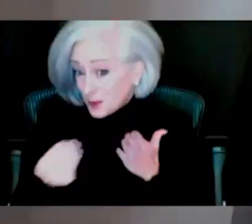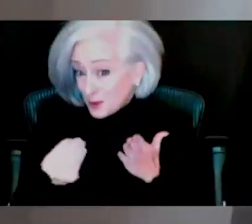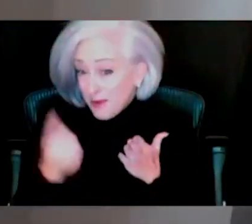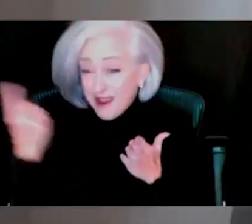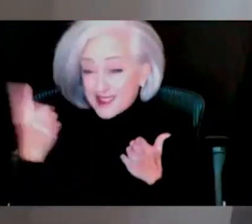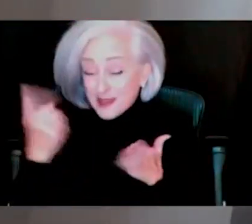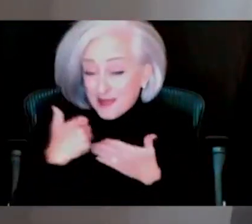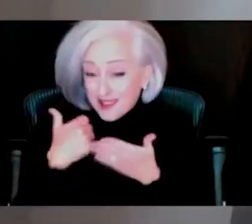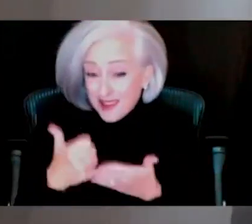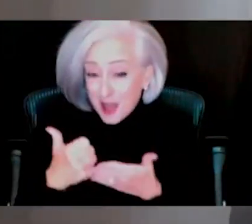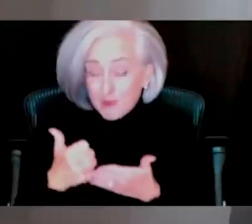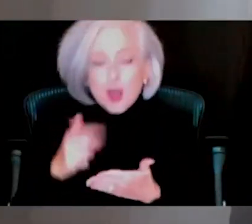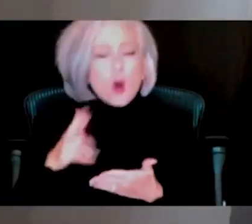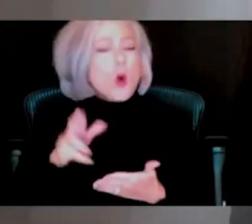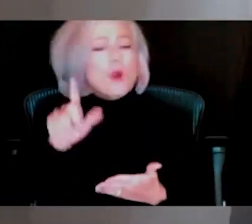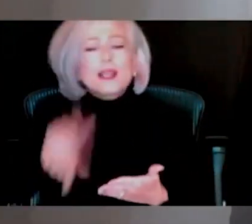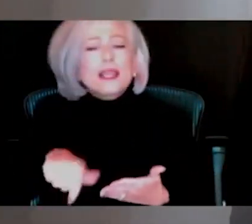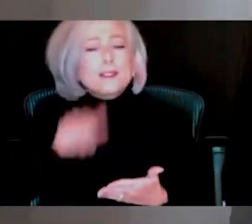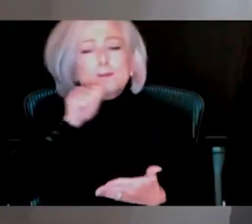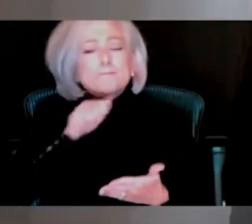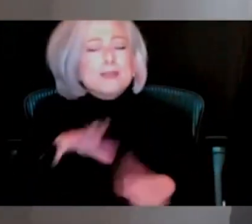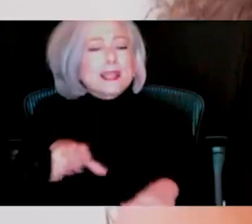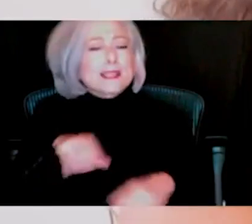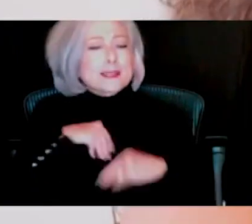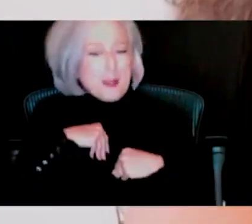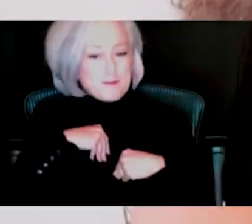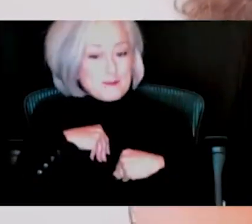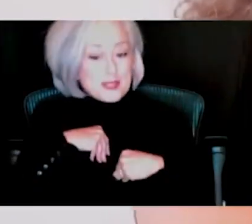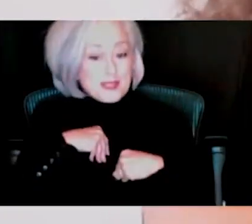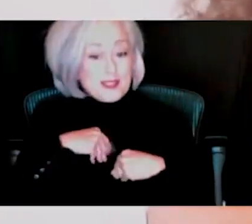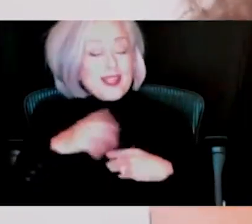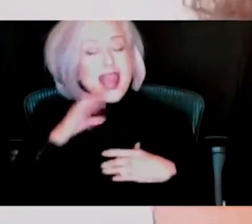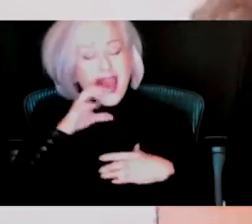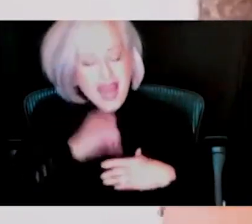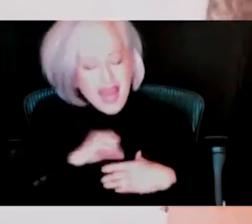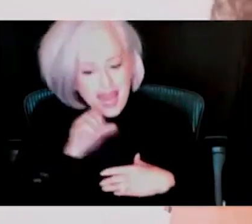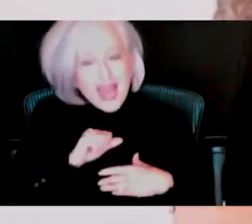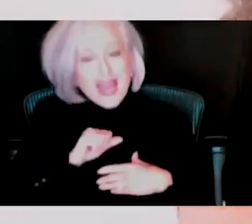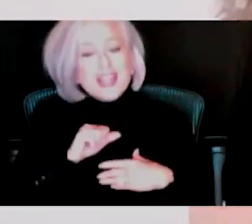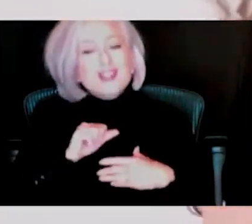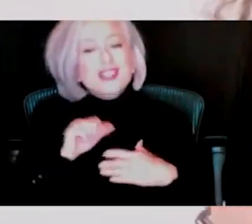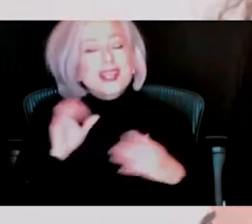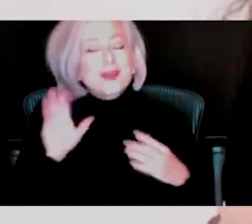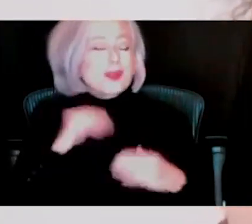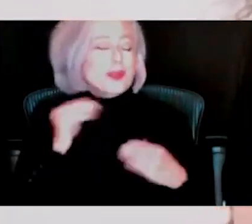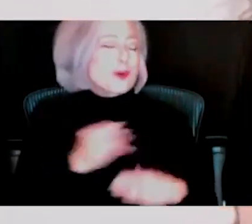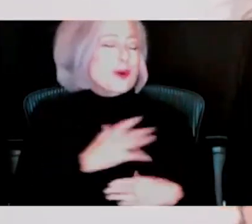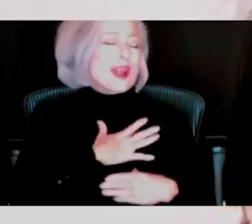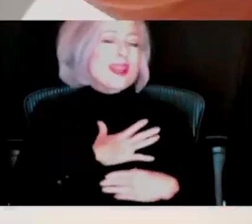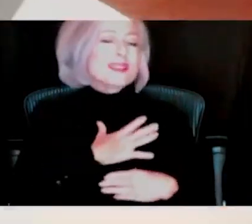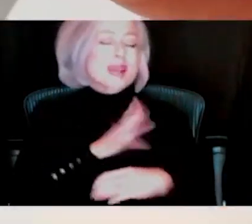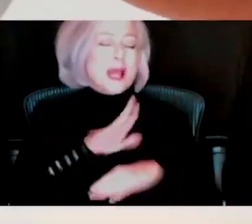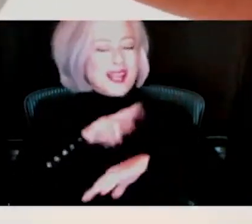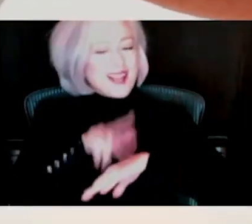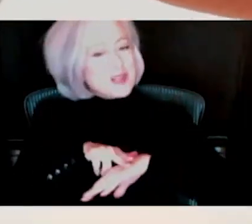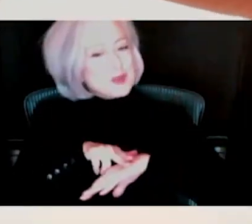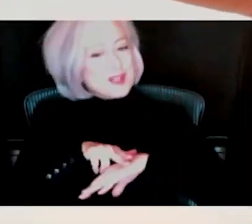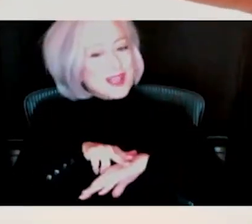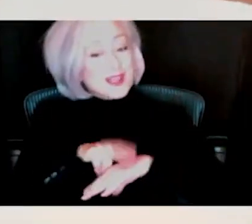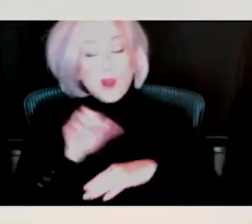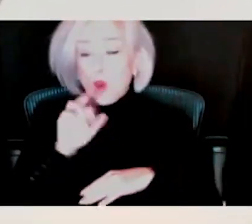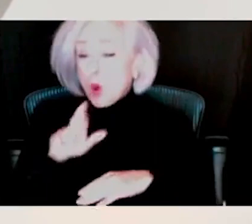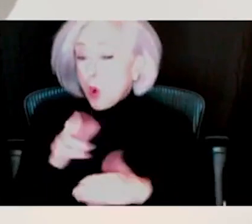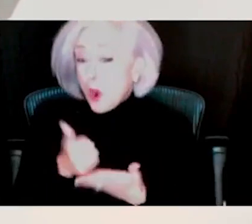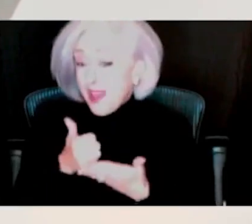Aging gracefully. You get what you get. Be natural. Or does a little help really help, or are we just wasting all of our money? We